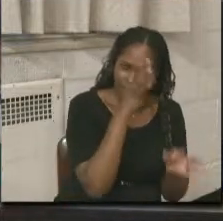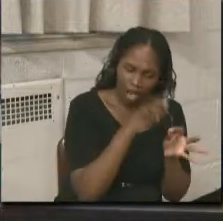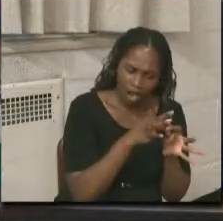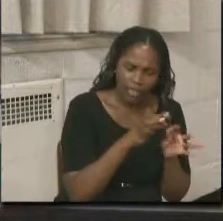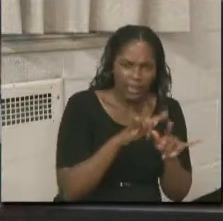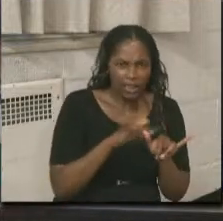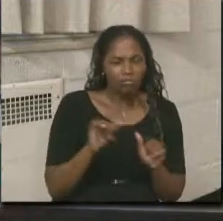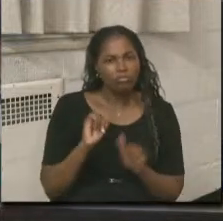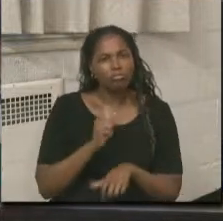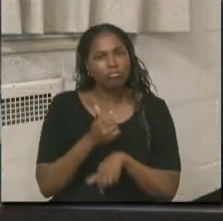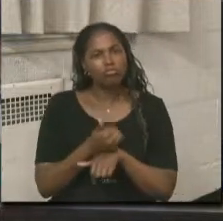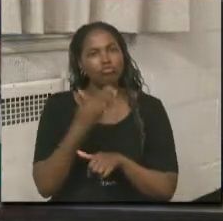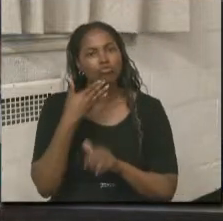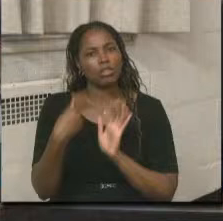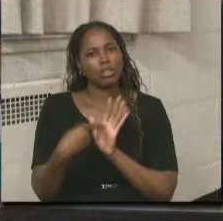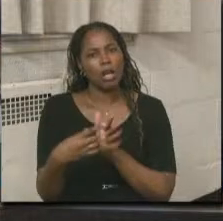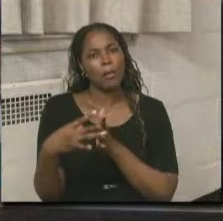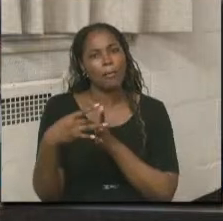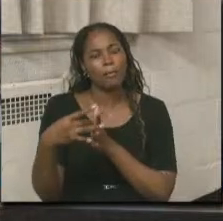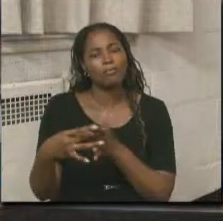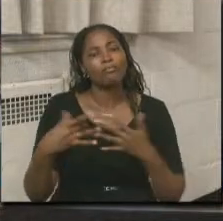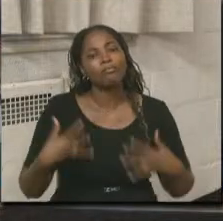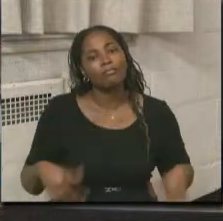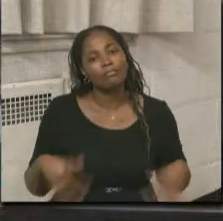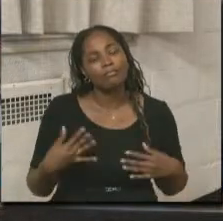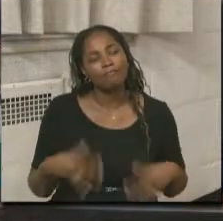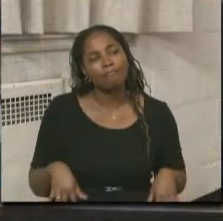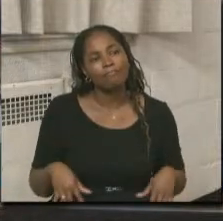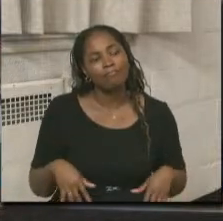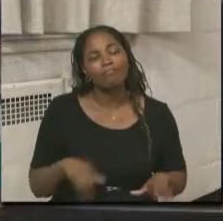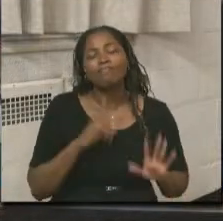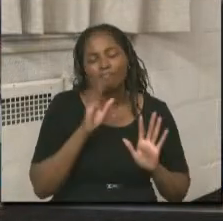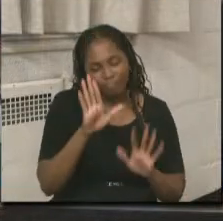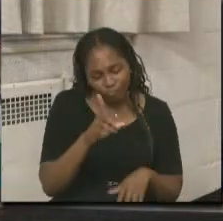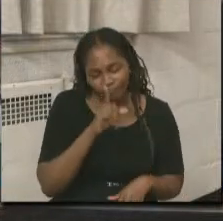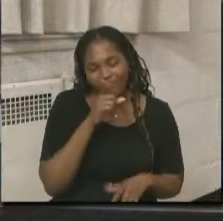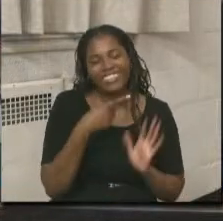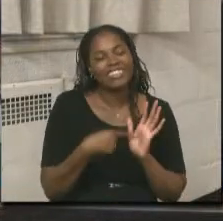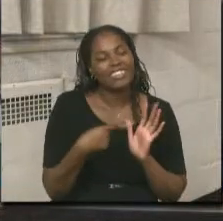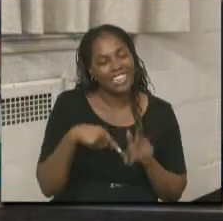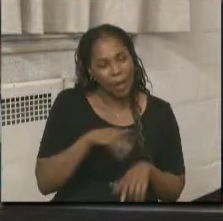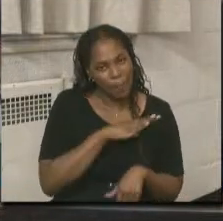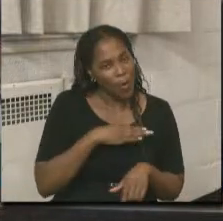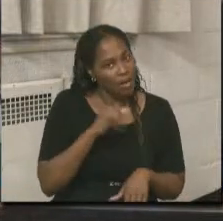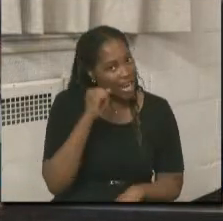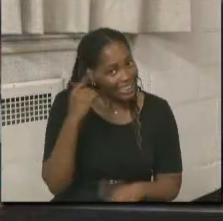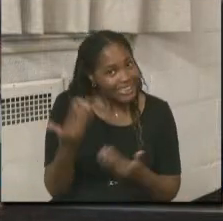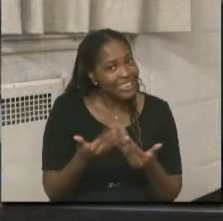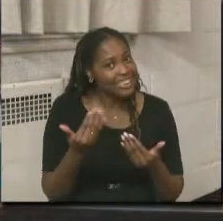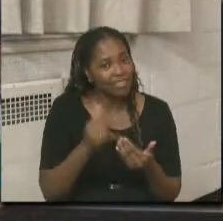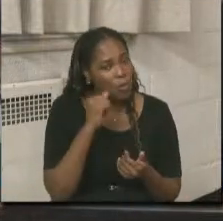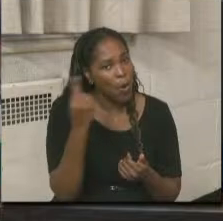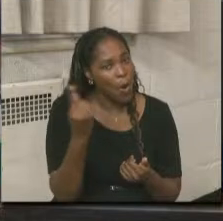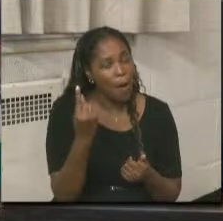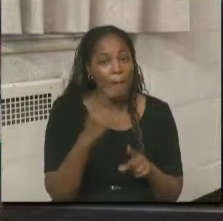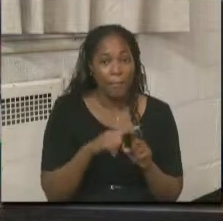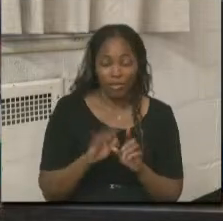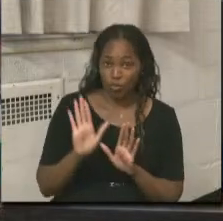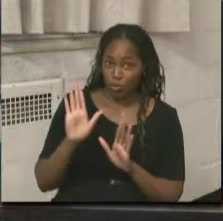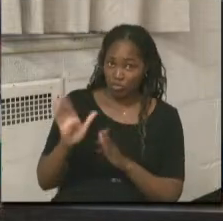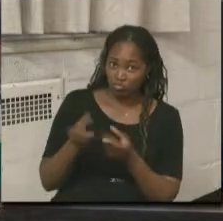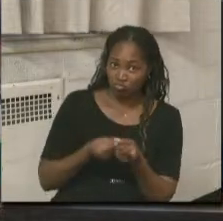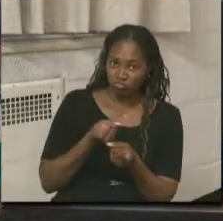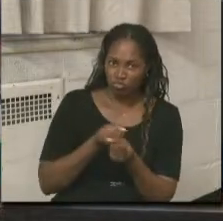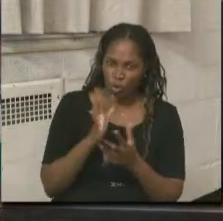that. And even though it has been some rough moments on the board, your advocacy, your fire for students is still